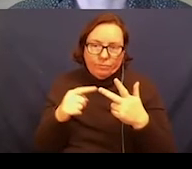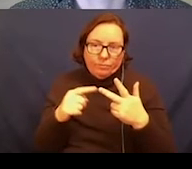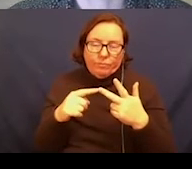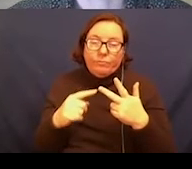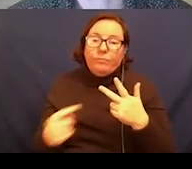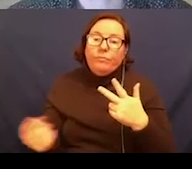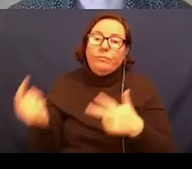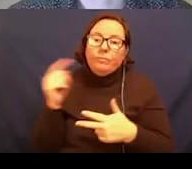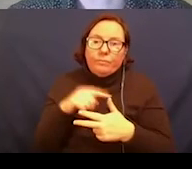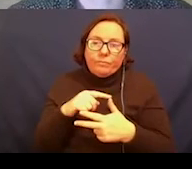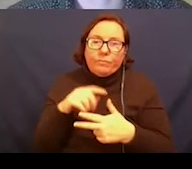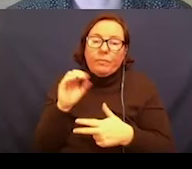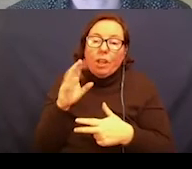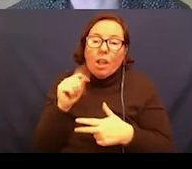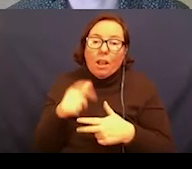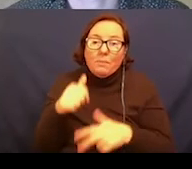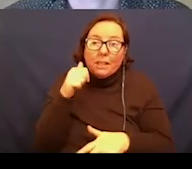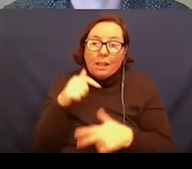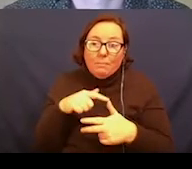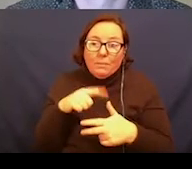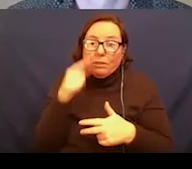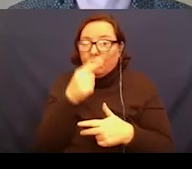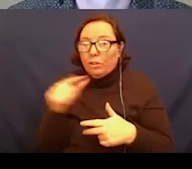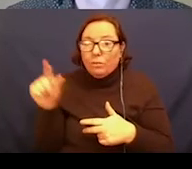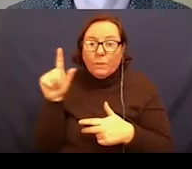Finally, there's the optional Green 100 product.